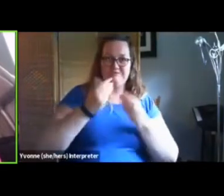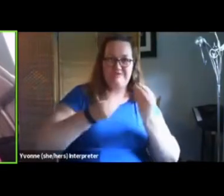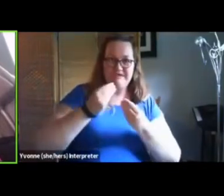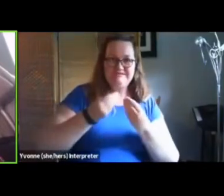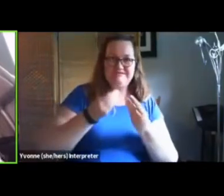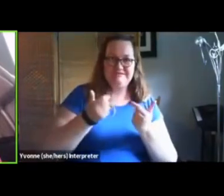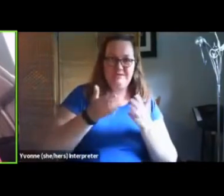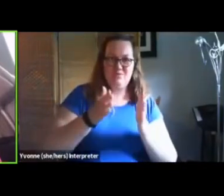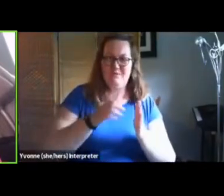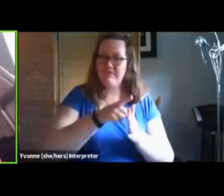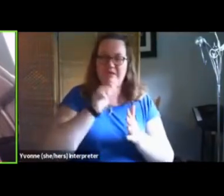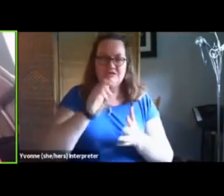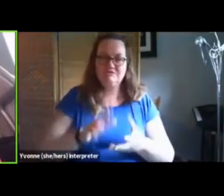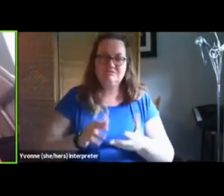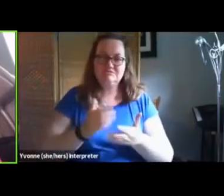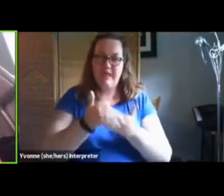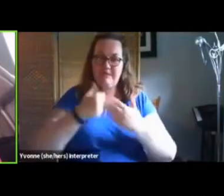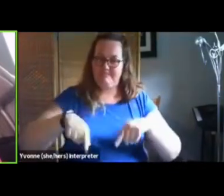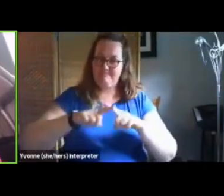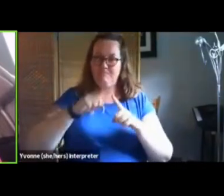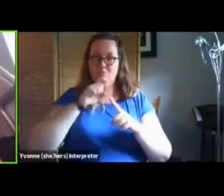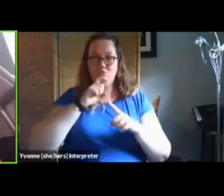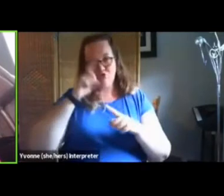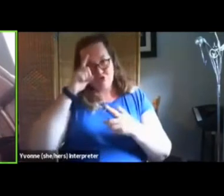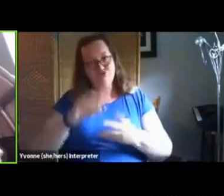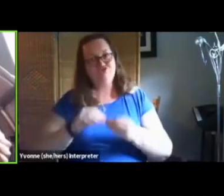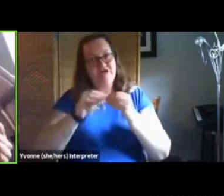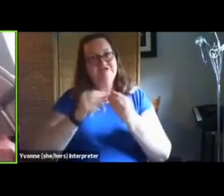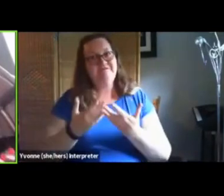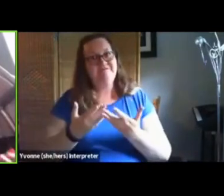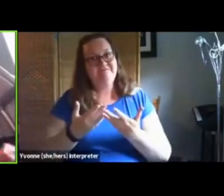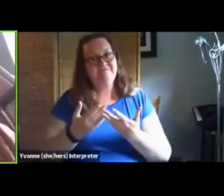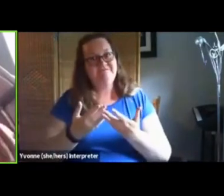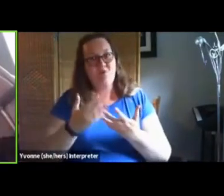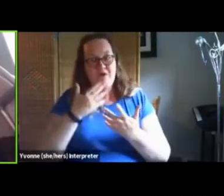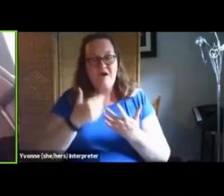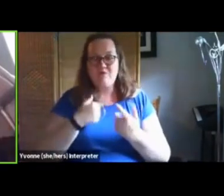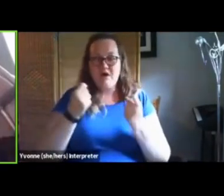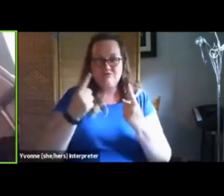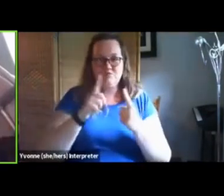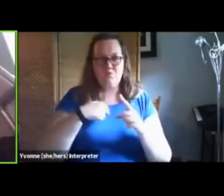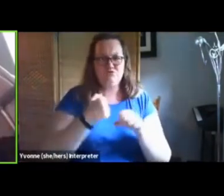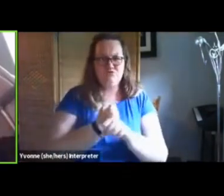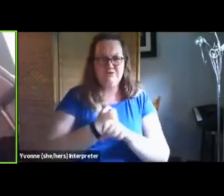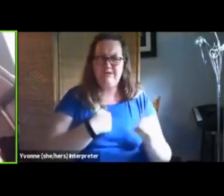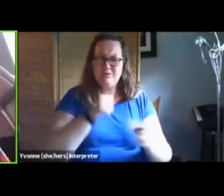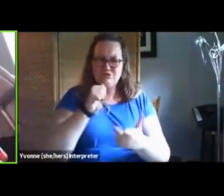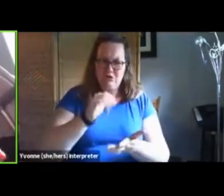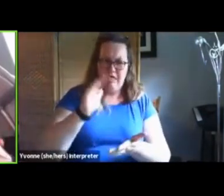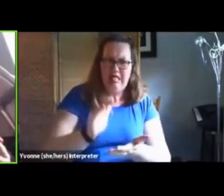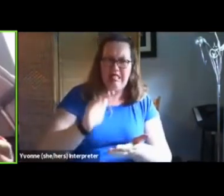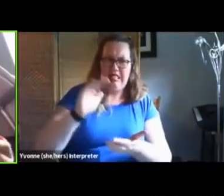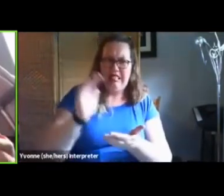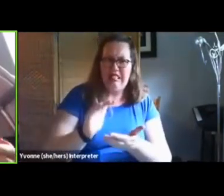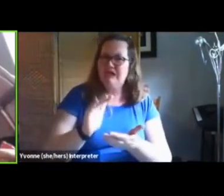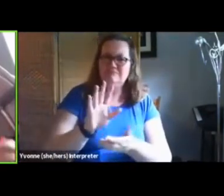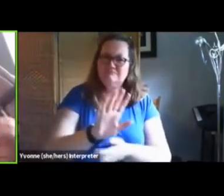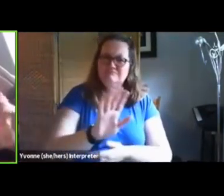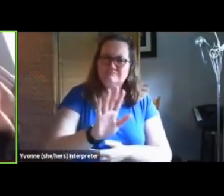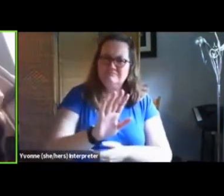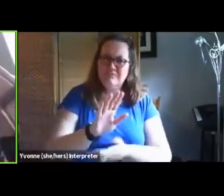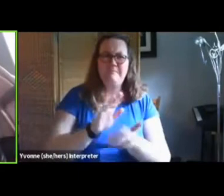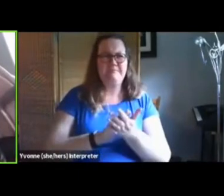helps us as creators to understand what we are doing. These descriptions help to reinforce the idea that to make relaxed work, you first make